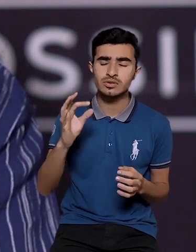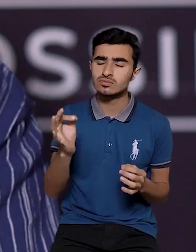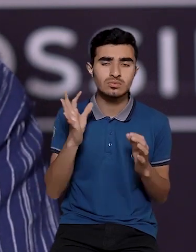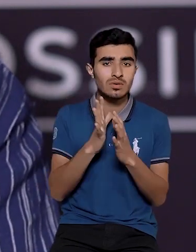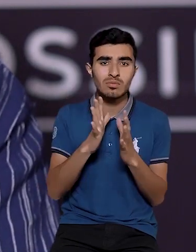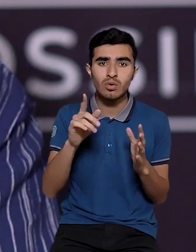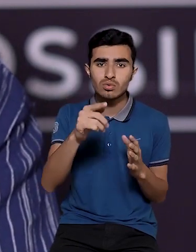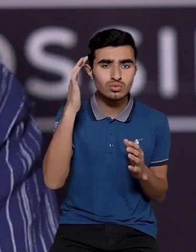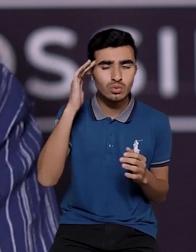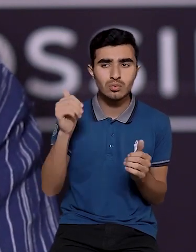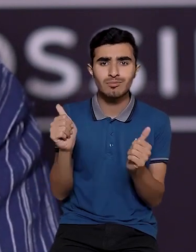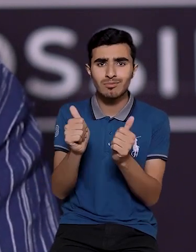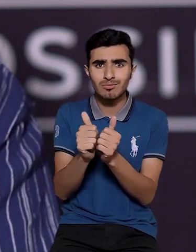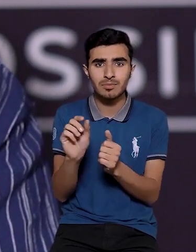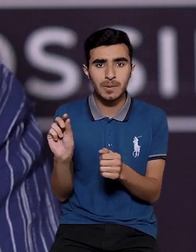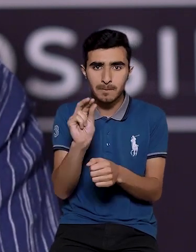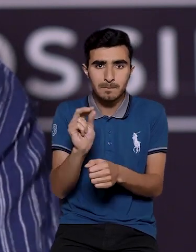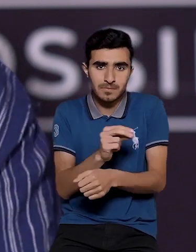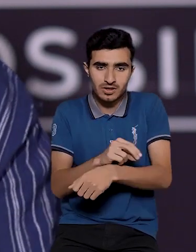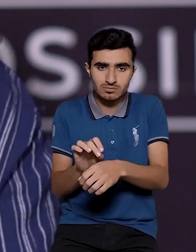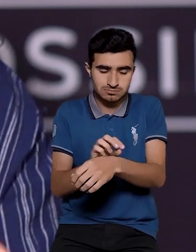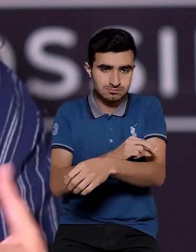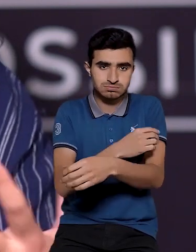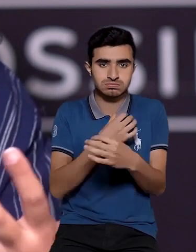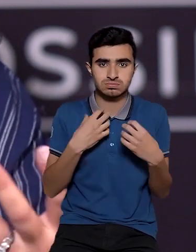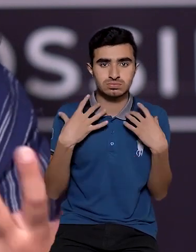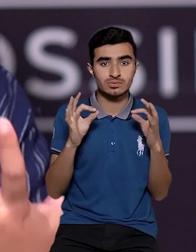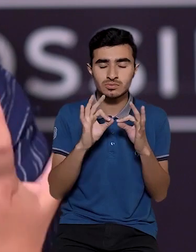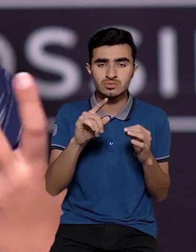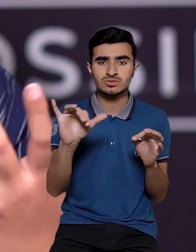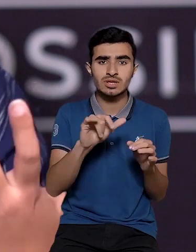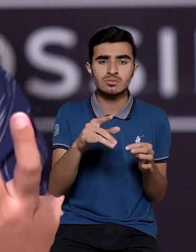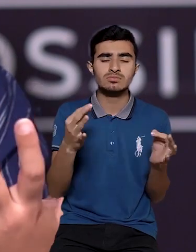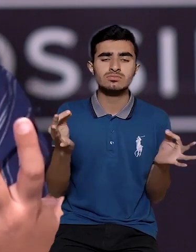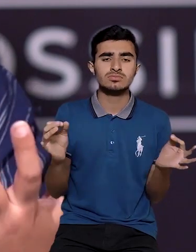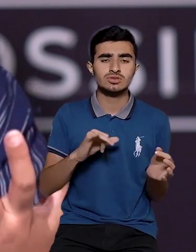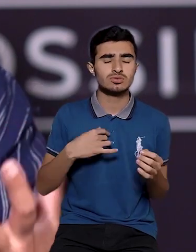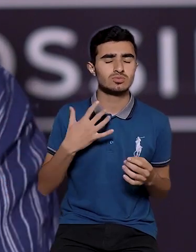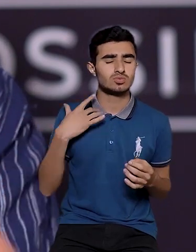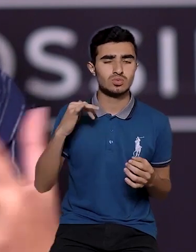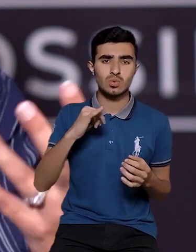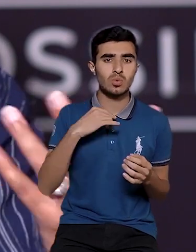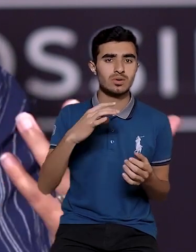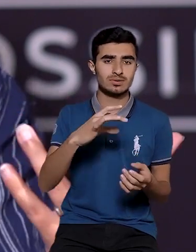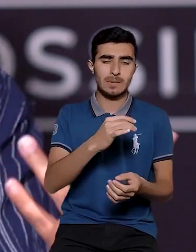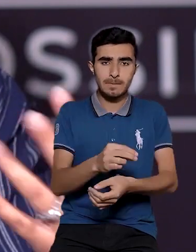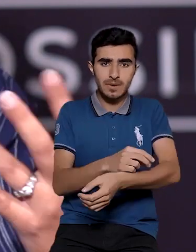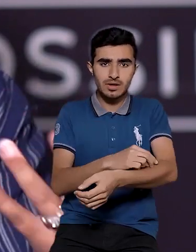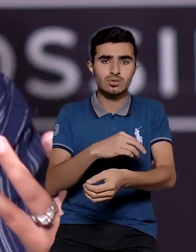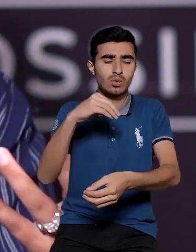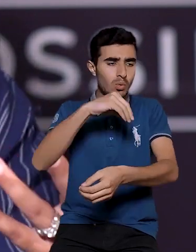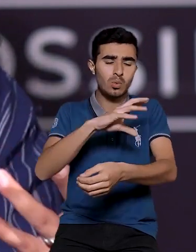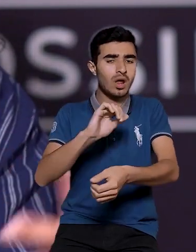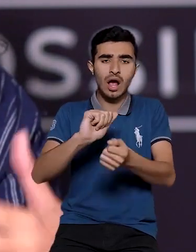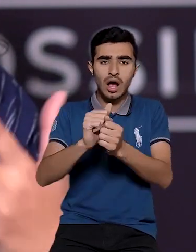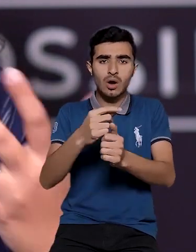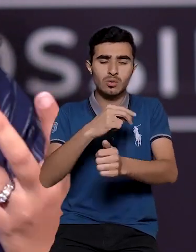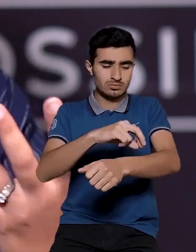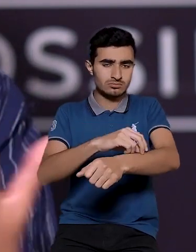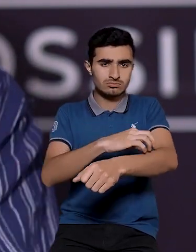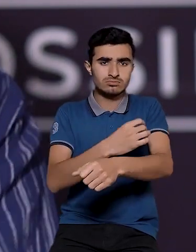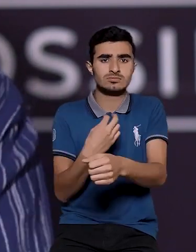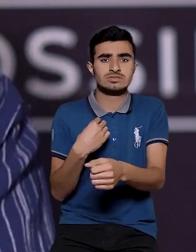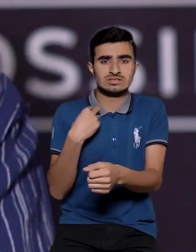bees, you go into this meditative state, because you and the bees have to be one. You have to